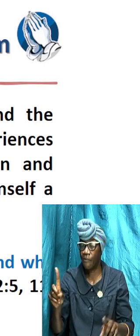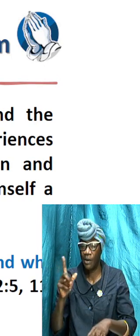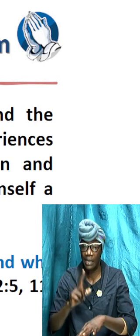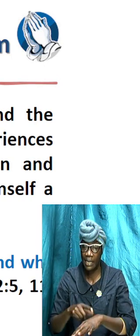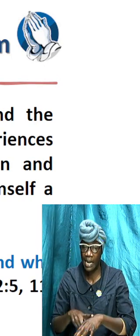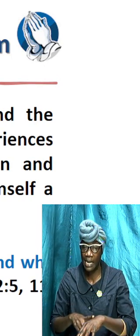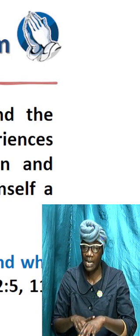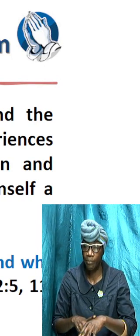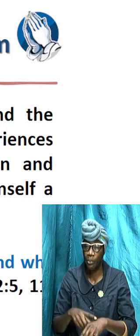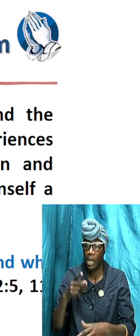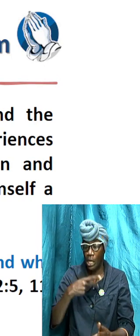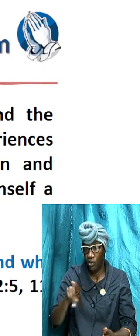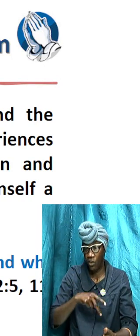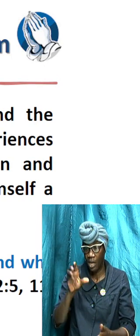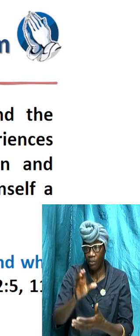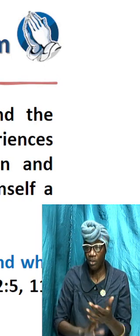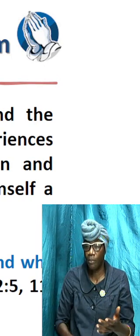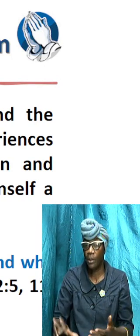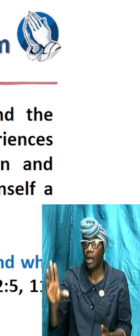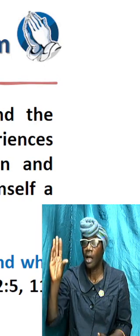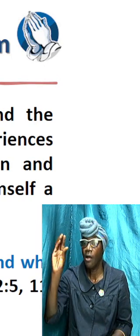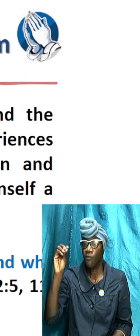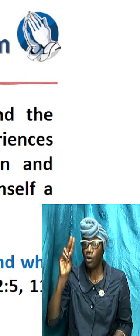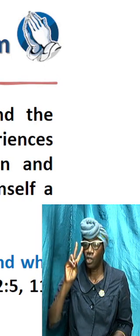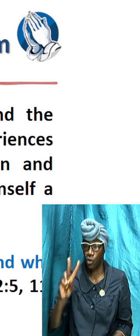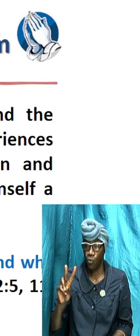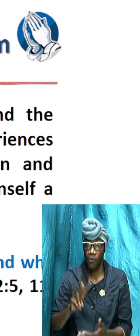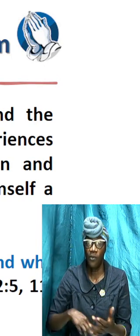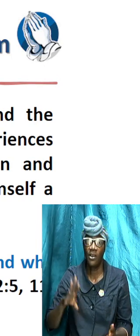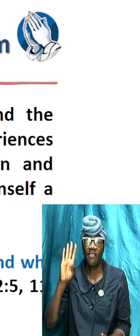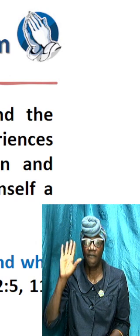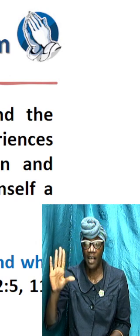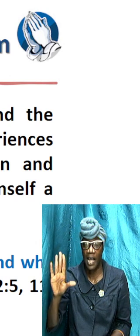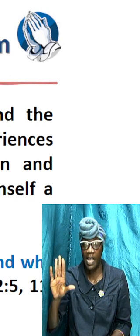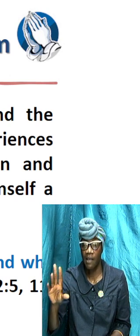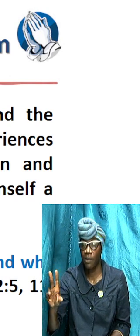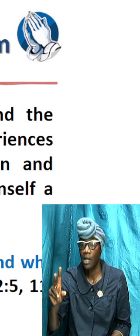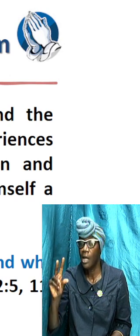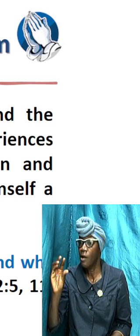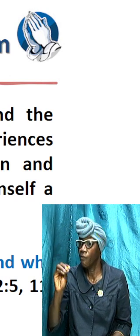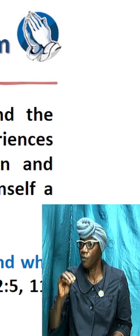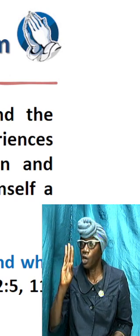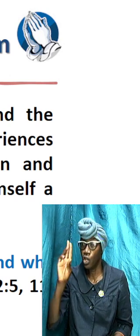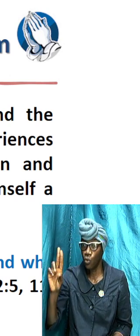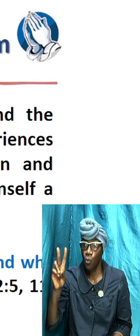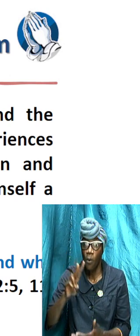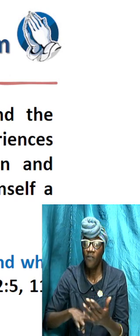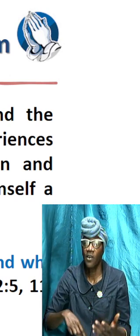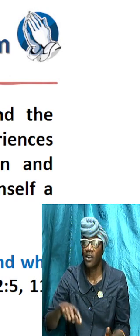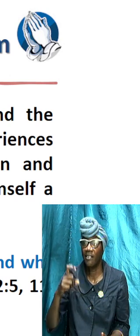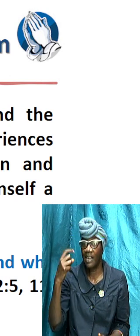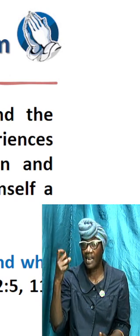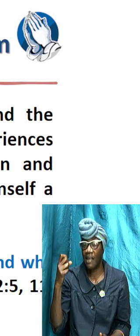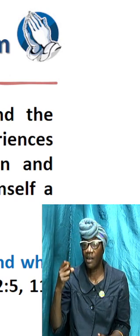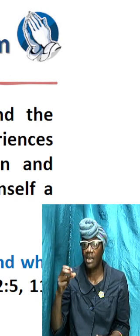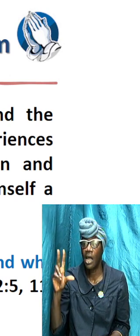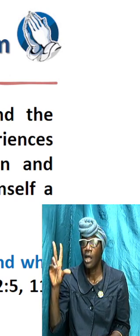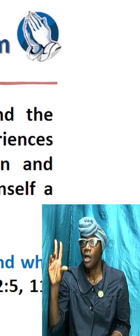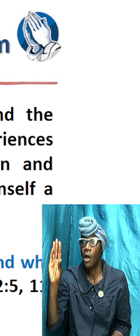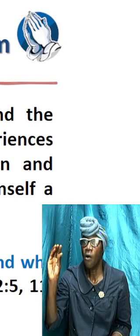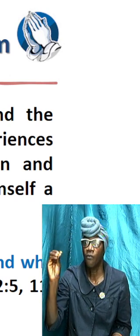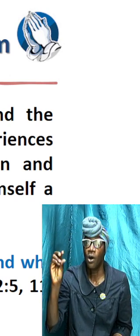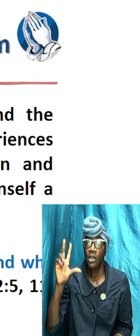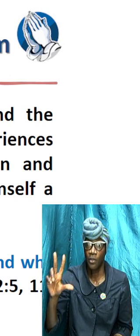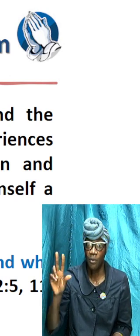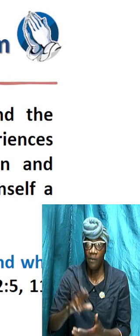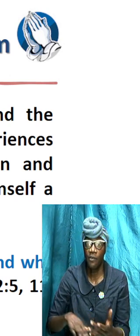Psalm chapter 42 and verse 5. In Psalm chapter 42 and verse 11. And in Psalm chapter 43 verse 5. We see